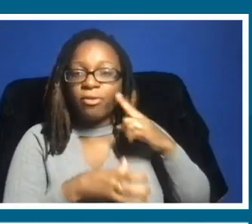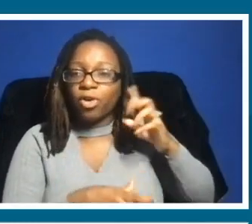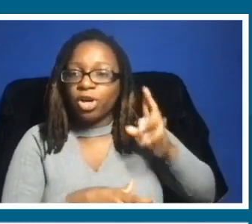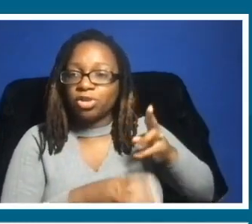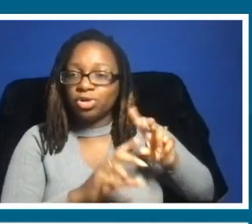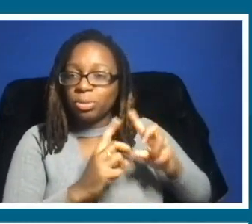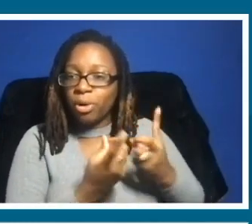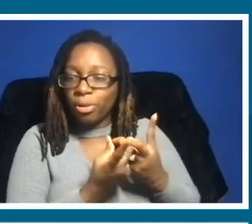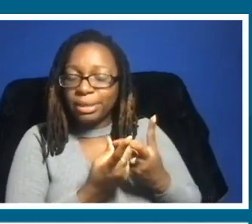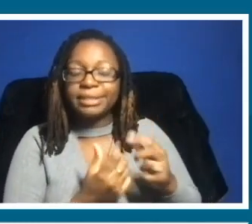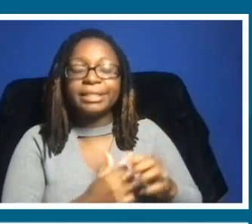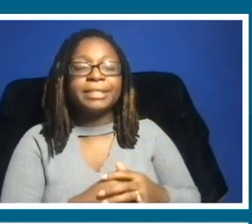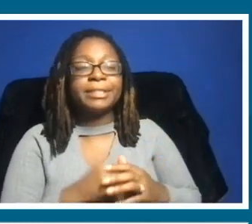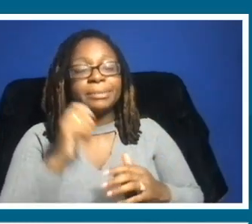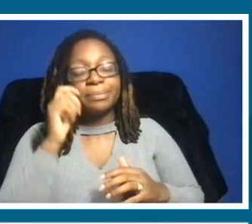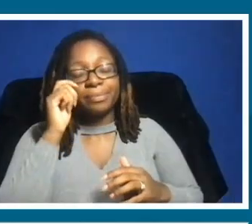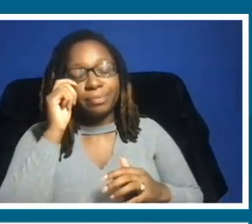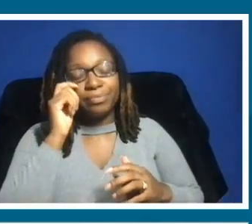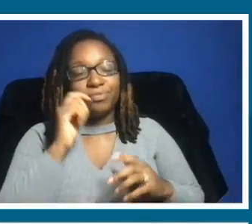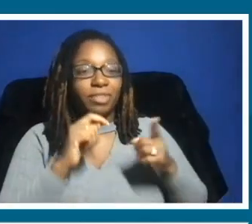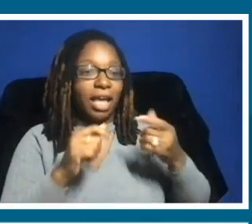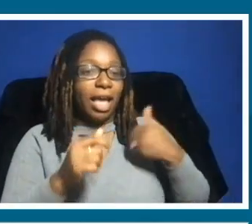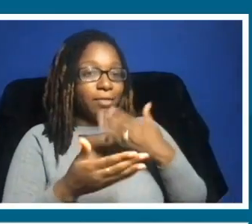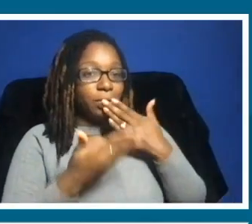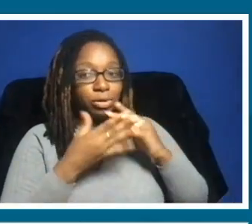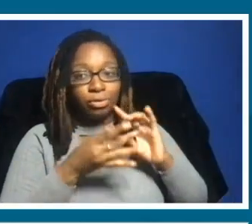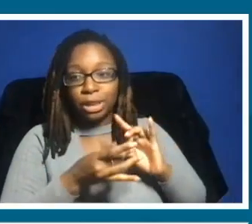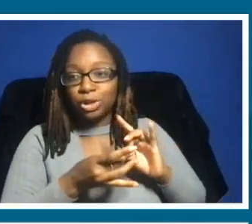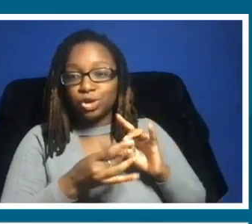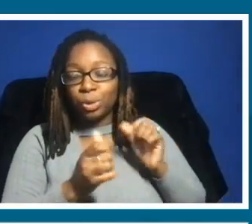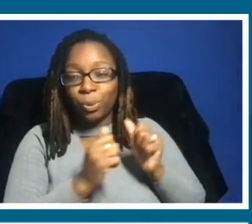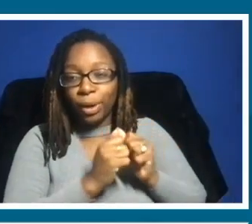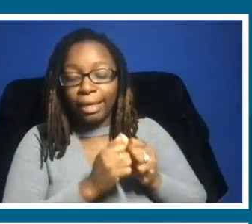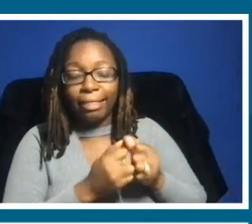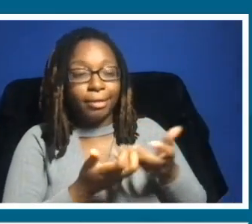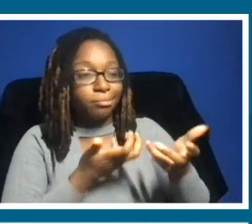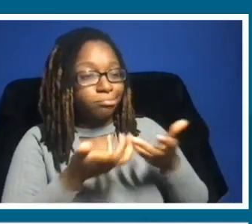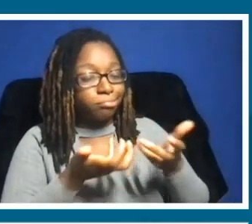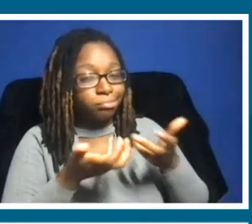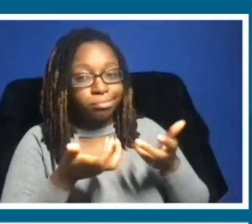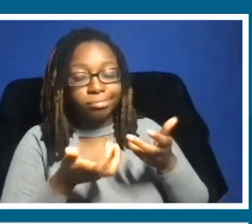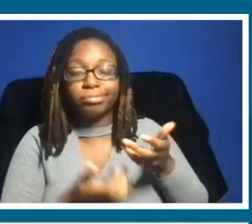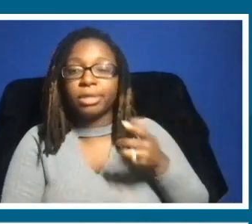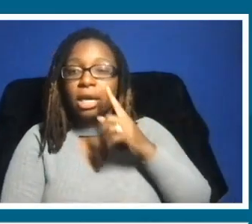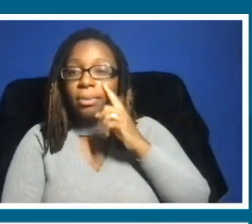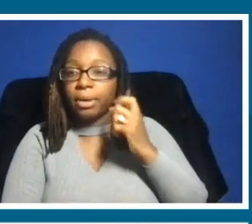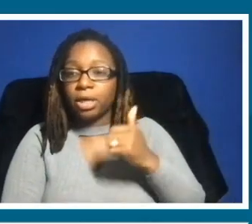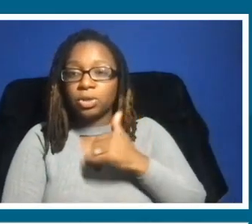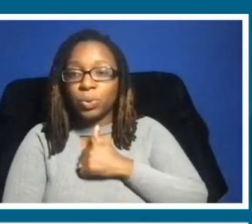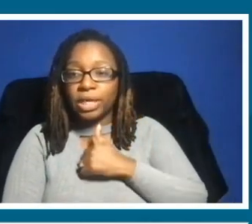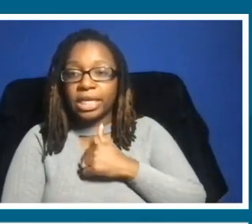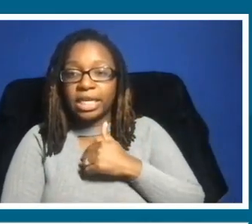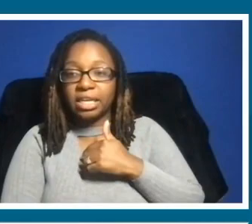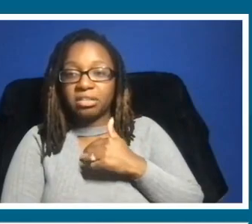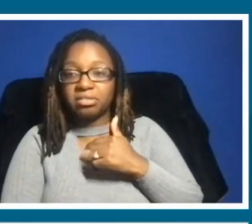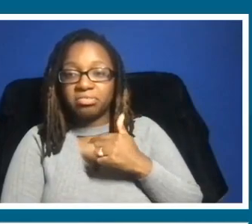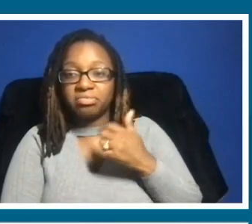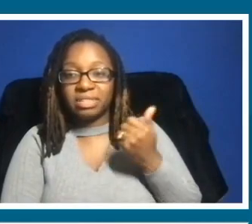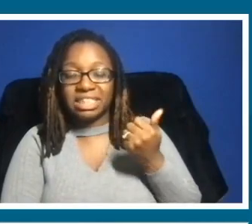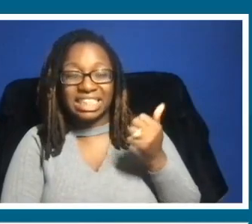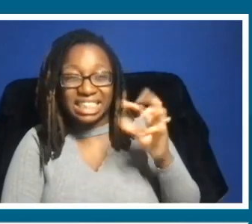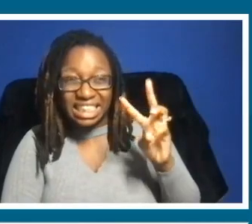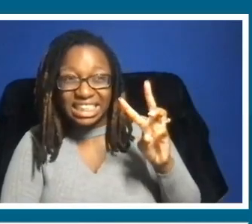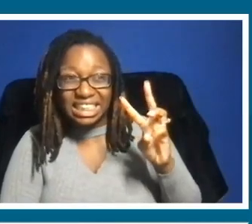affinity and relationship with history departments. Because we are a K-16